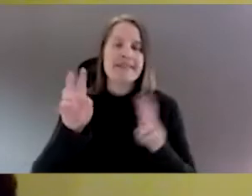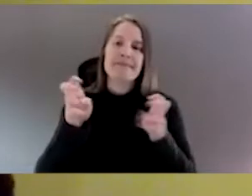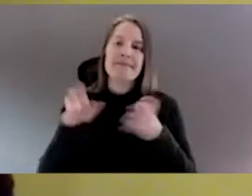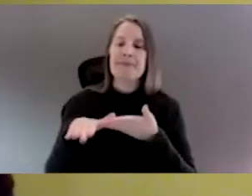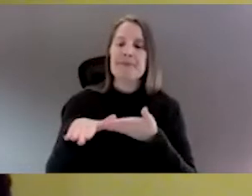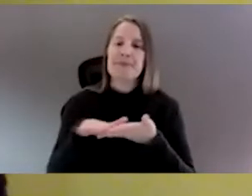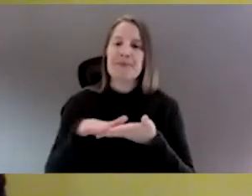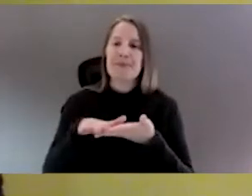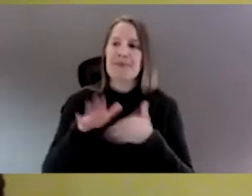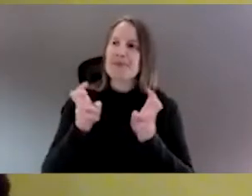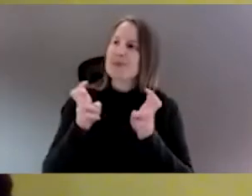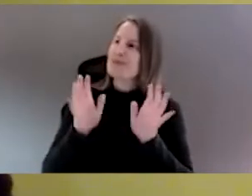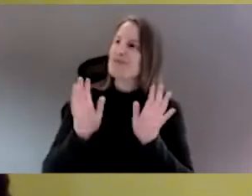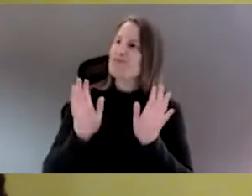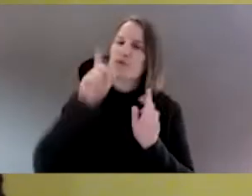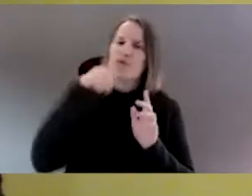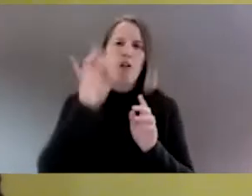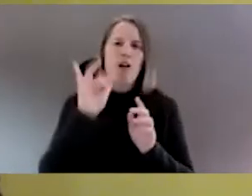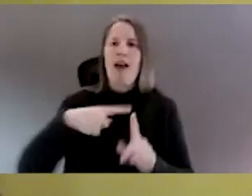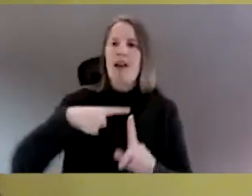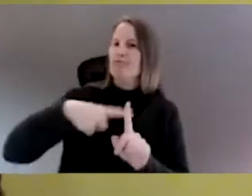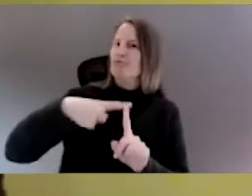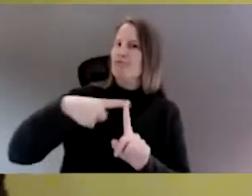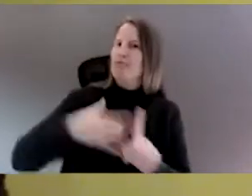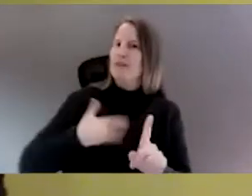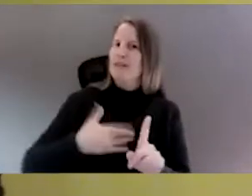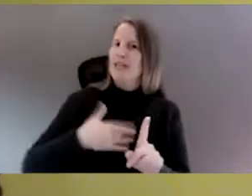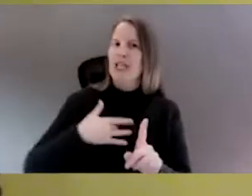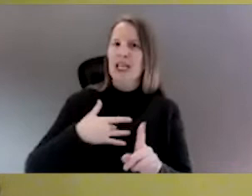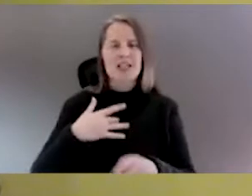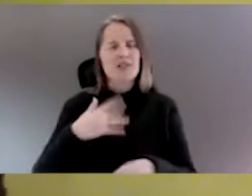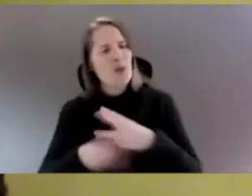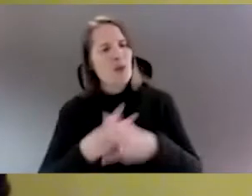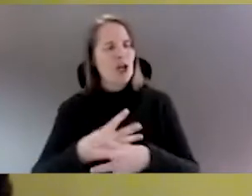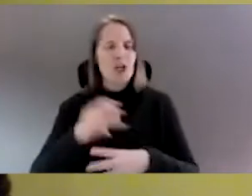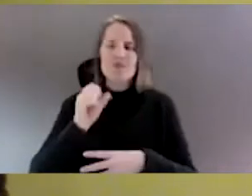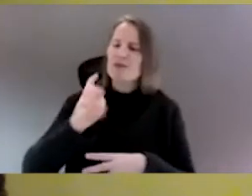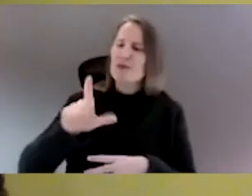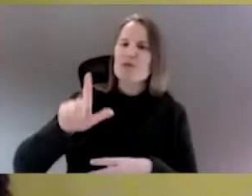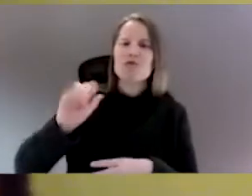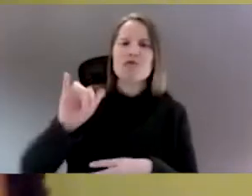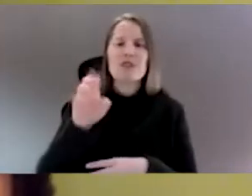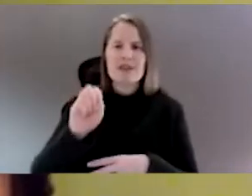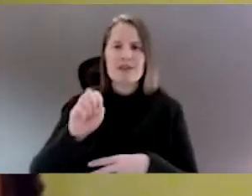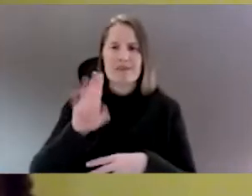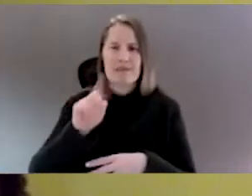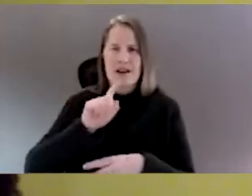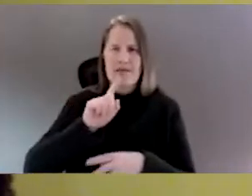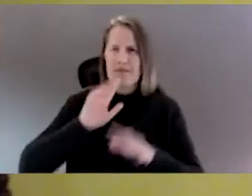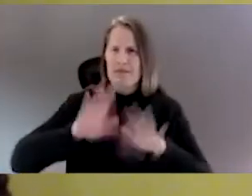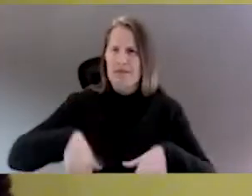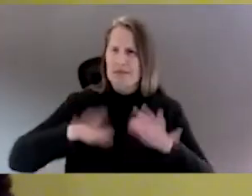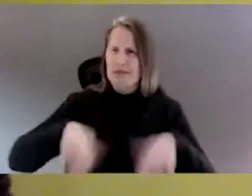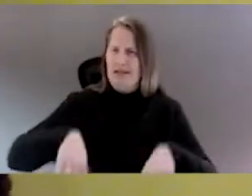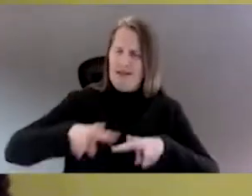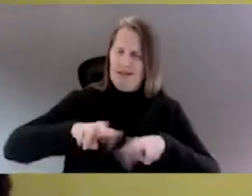elicit positive feelings about the world and social justice without actually getting to the crux of what we really need to be